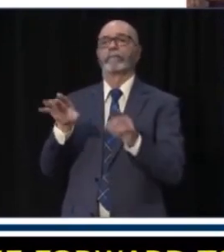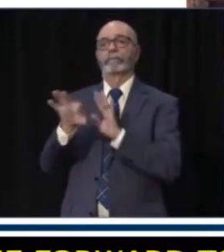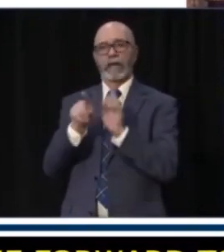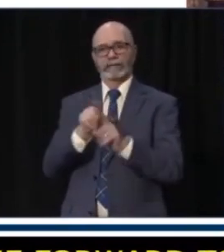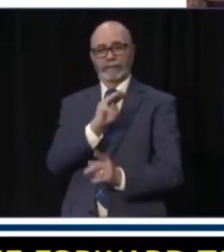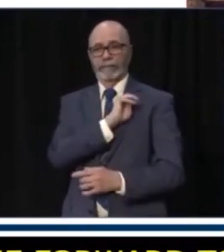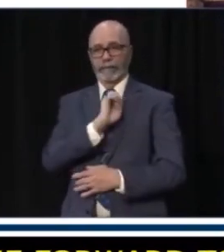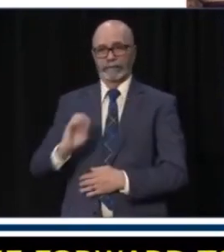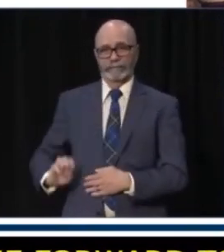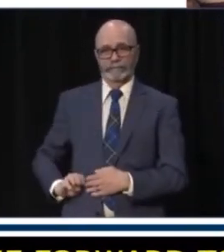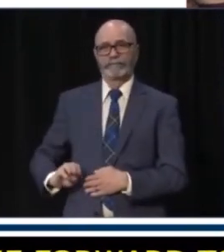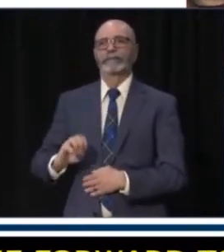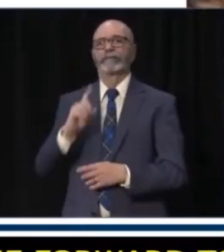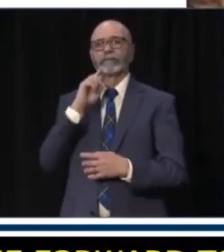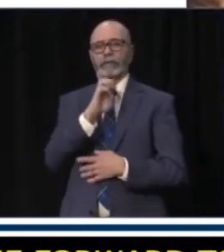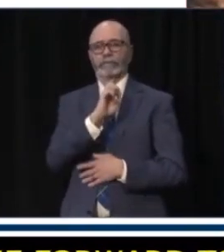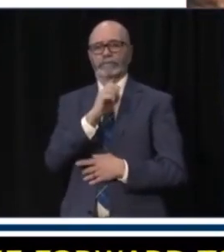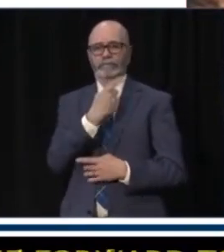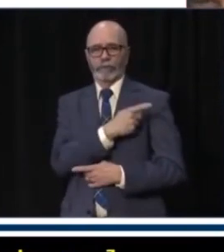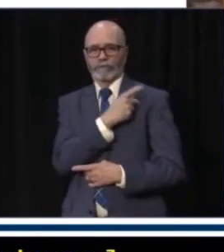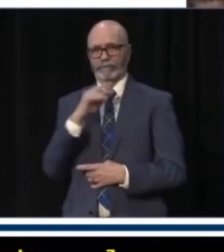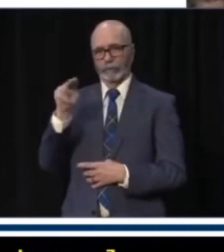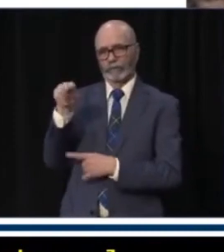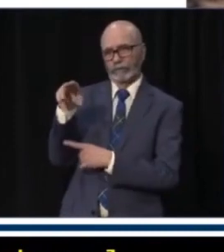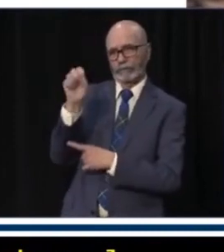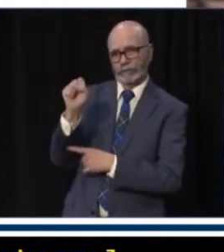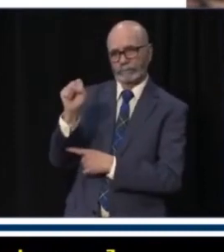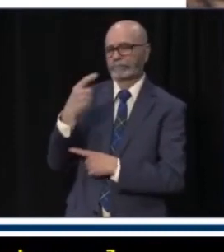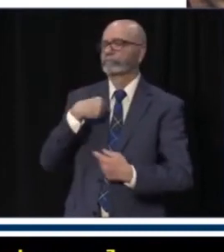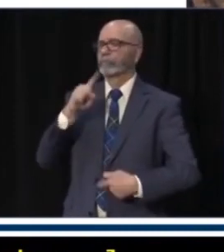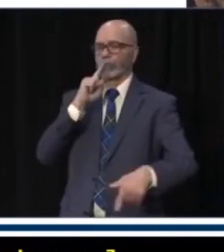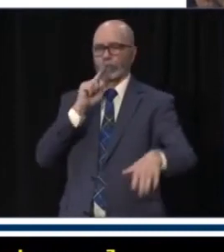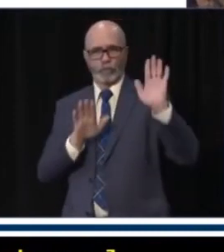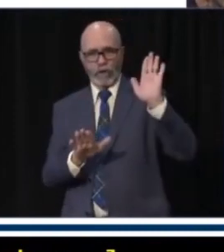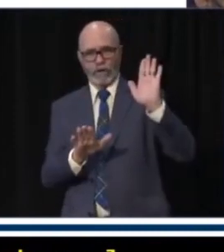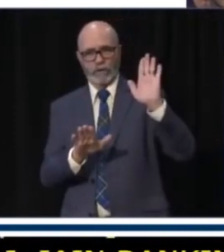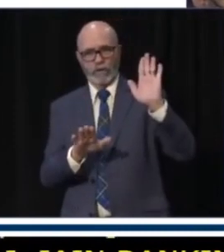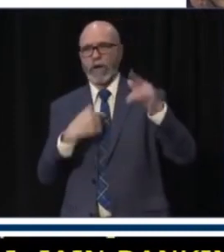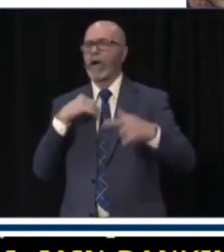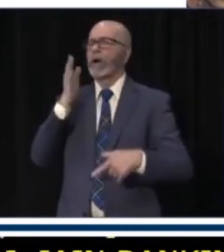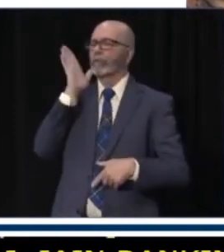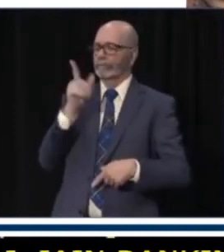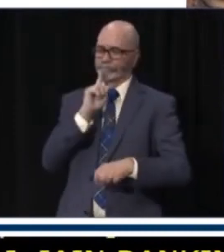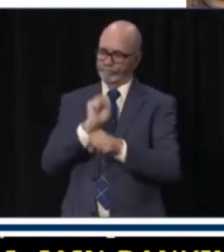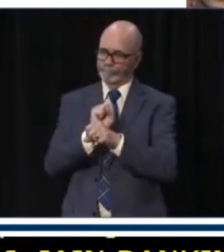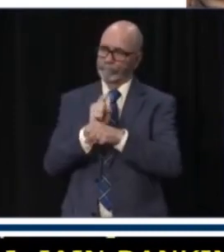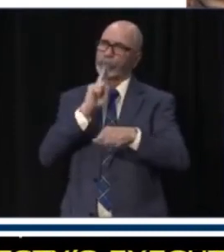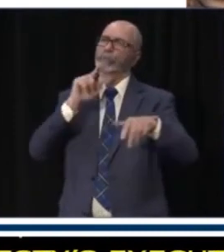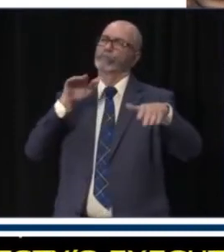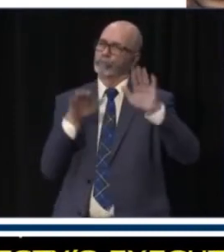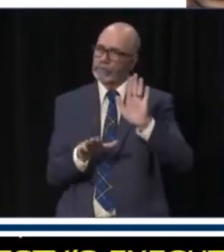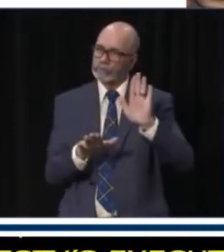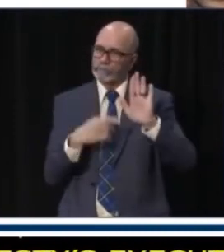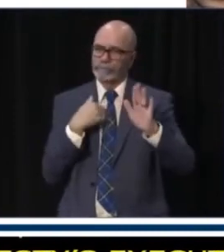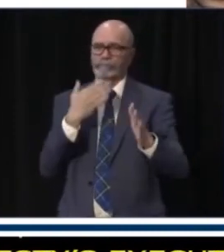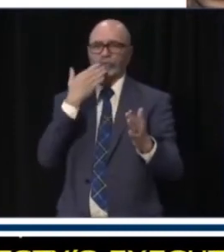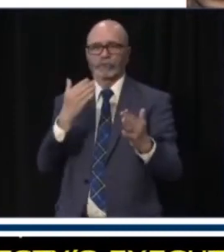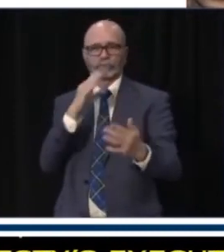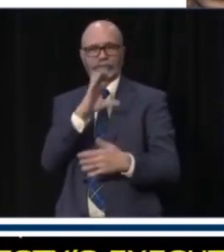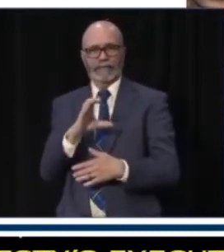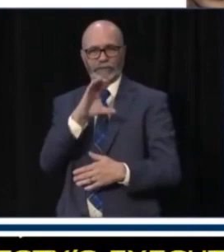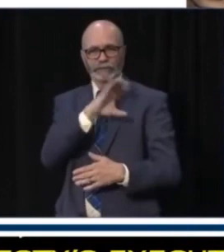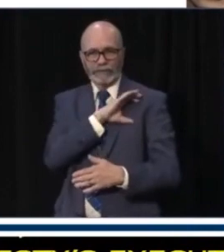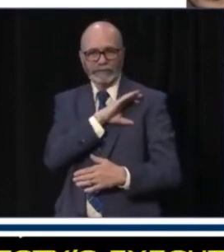Council for the province of Nova Scotia, do swear that I will in all things be a true and faithful counselor and will